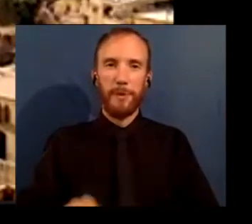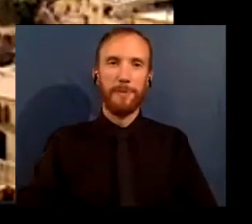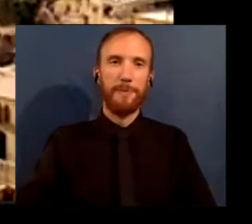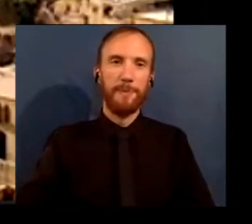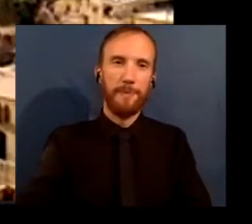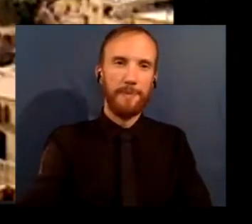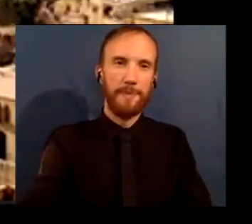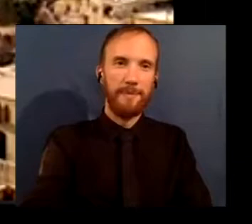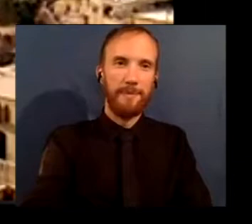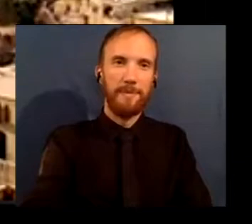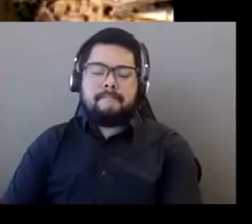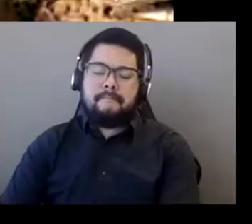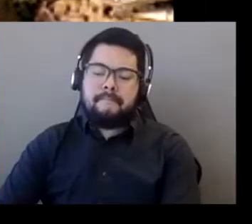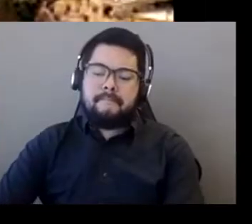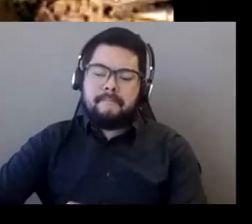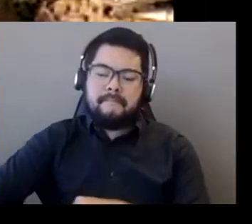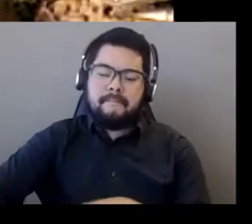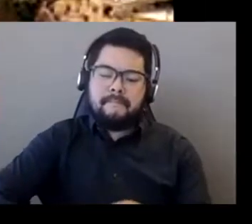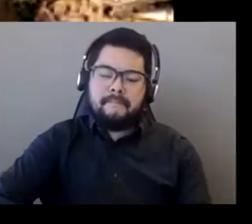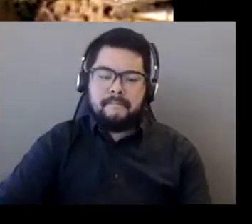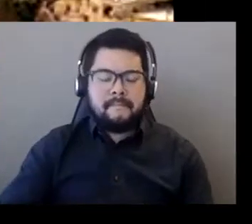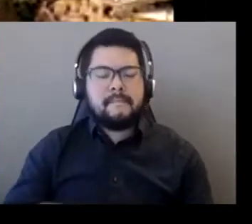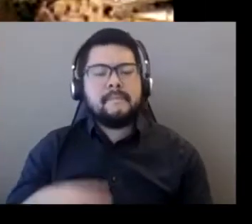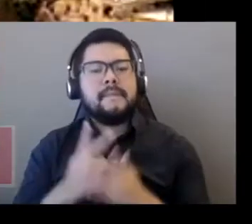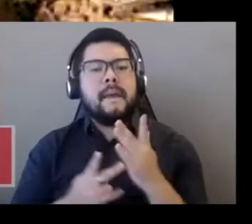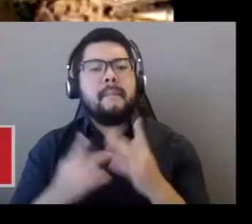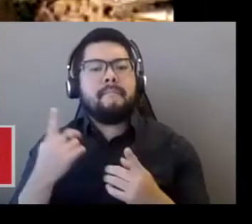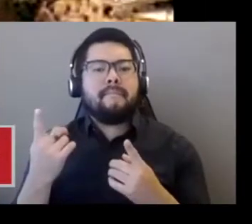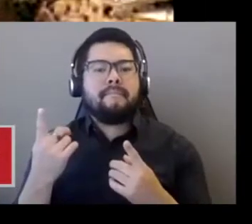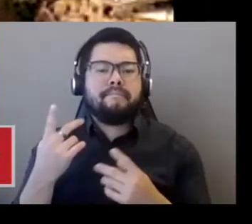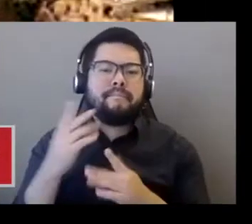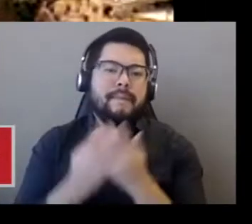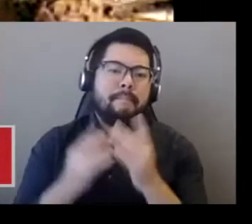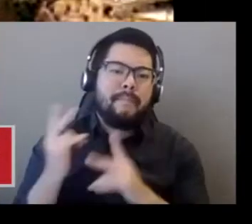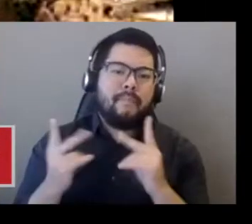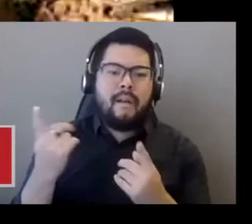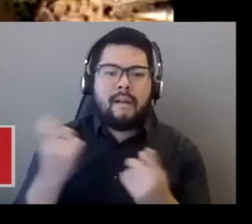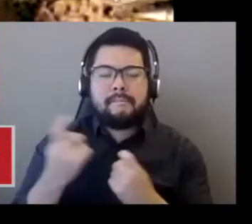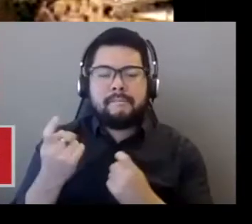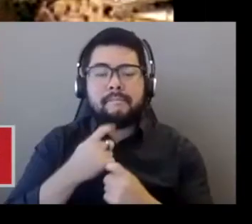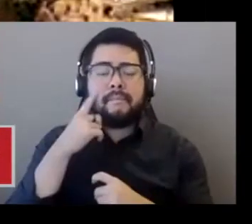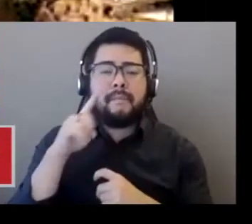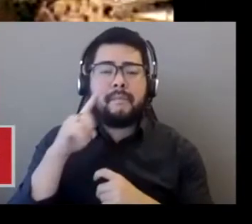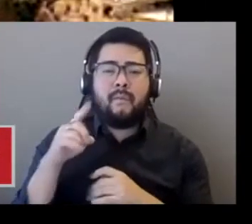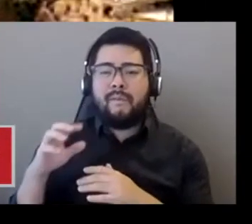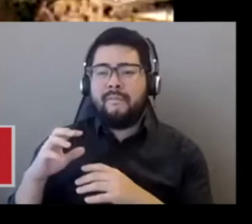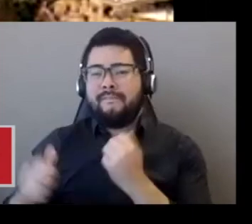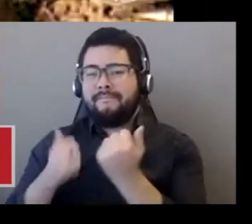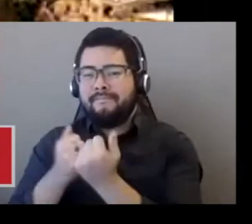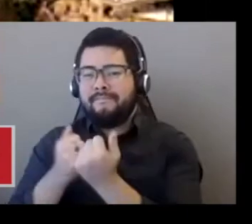the idea of, you know, the scholar activist. You've really provoked some thinking on that.